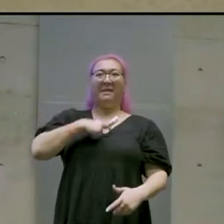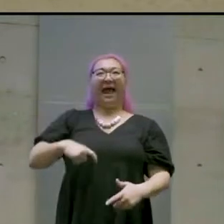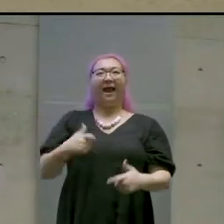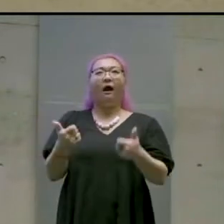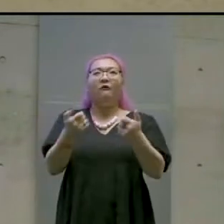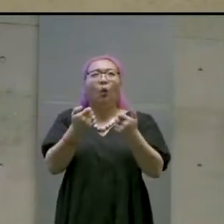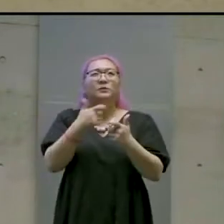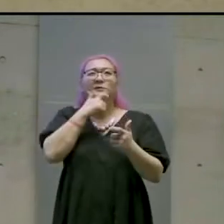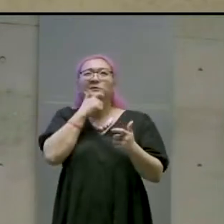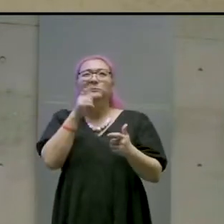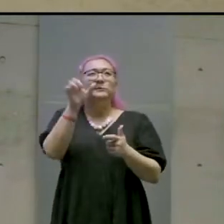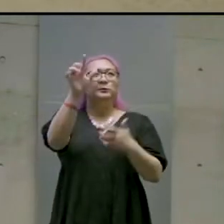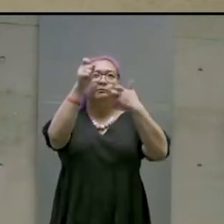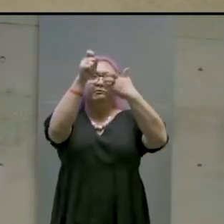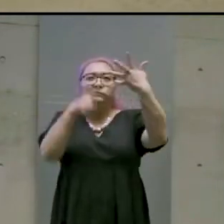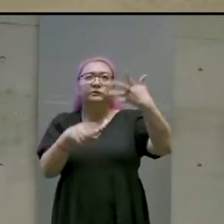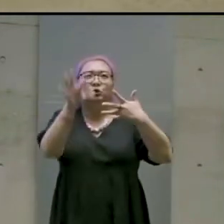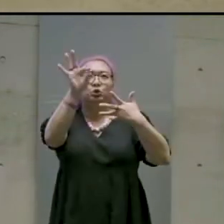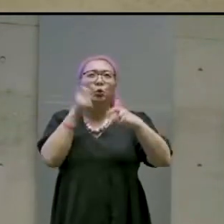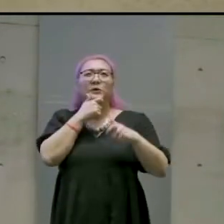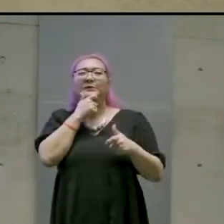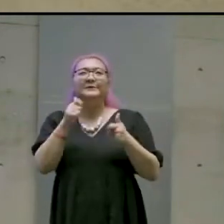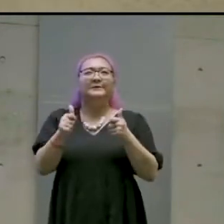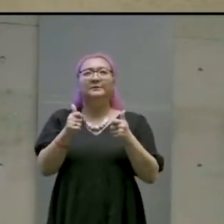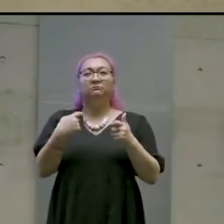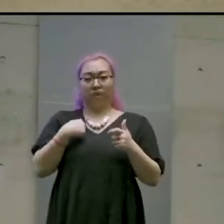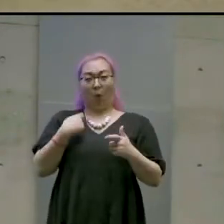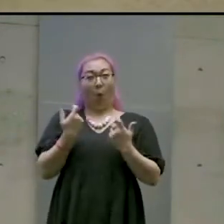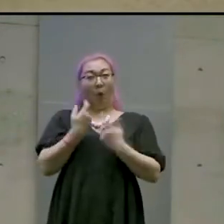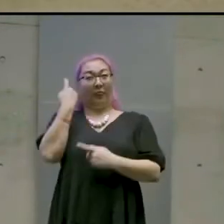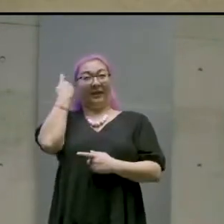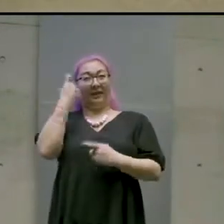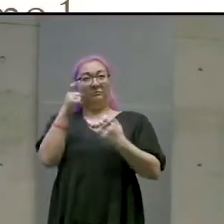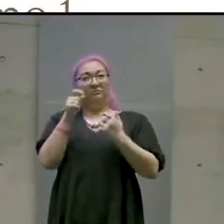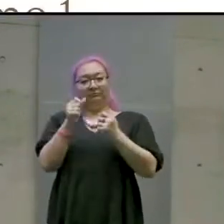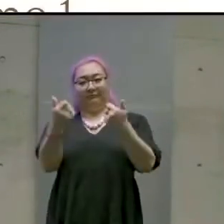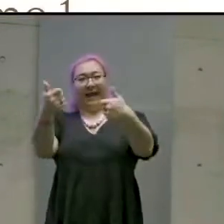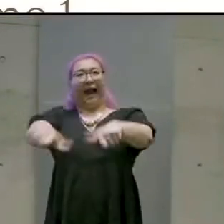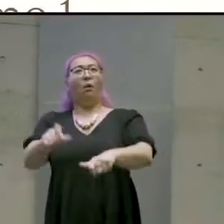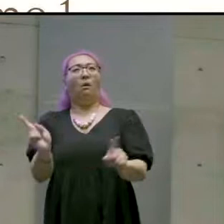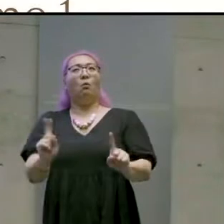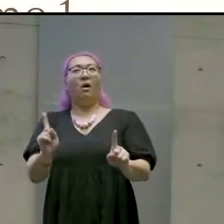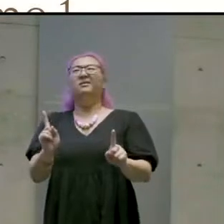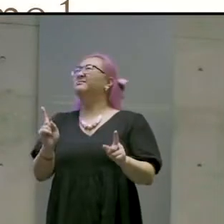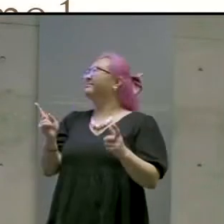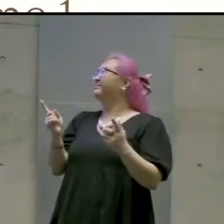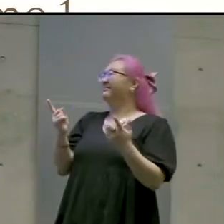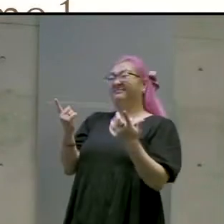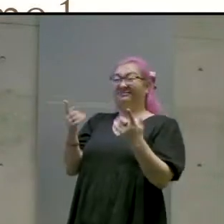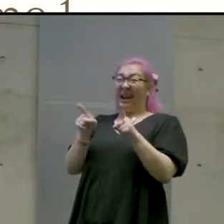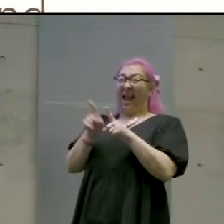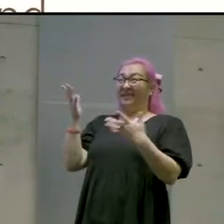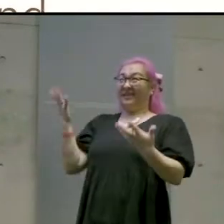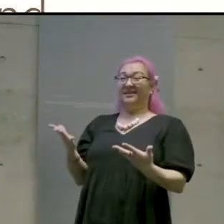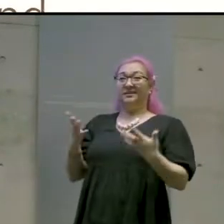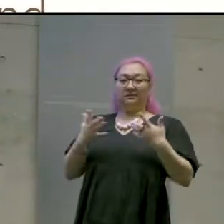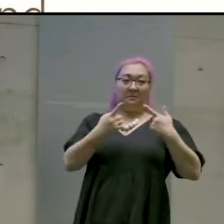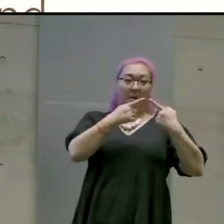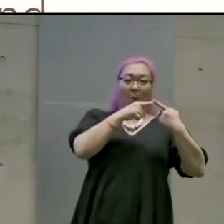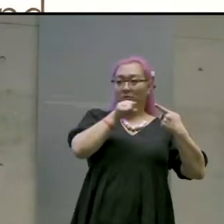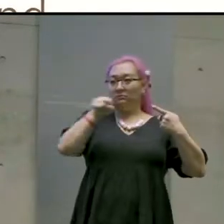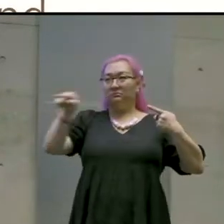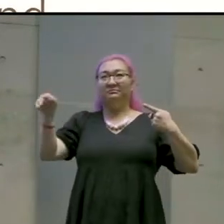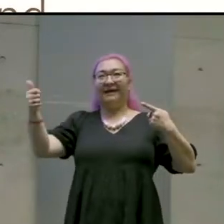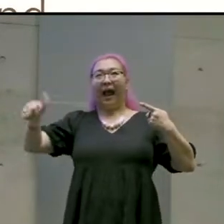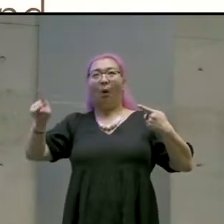different options. And it might look something like this, where you have option 1 that leads to outcome 1, option 2, outcome 2, and so forth.